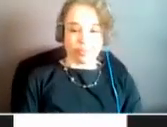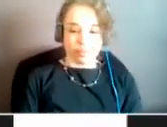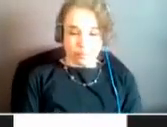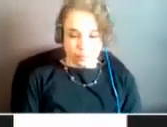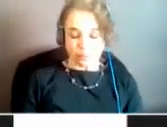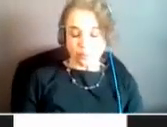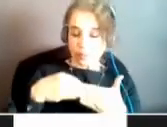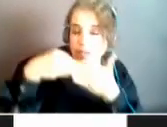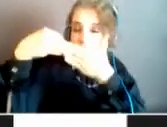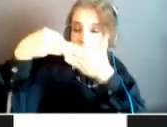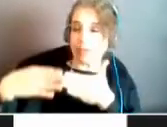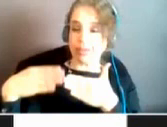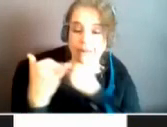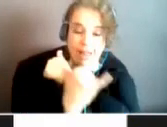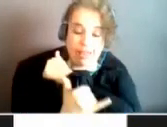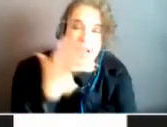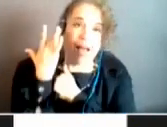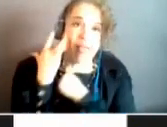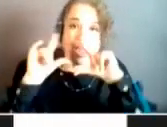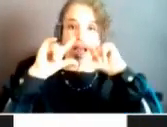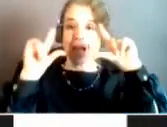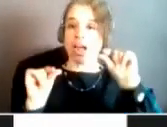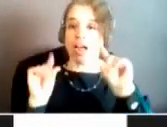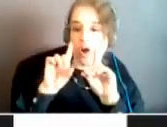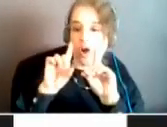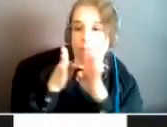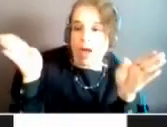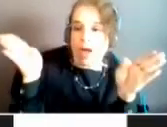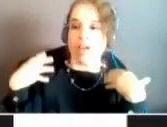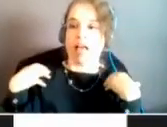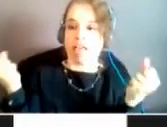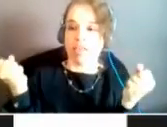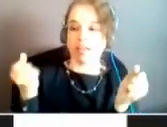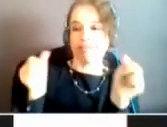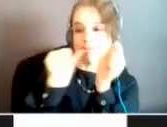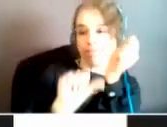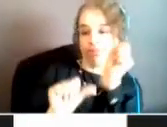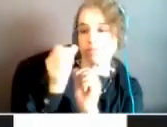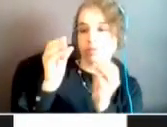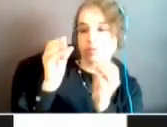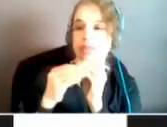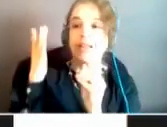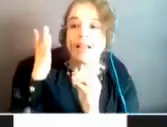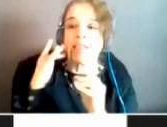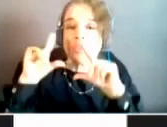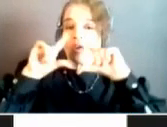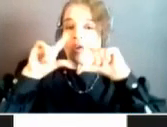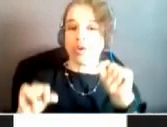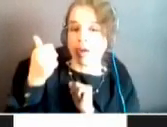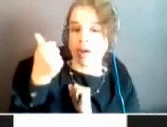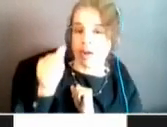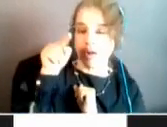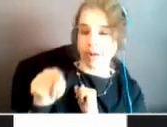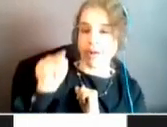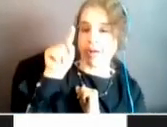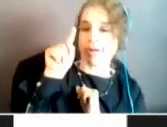And according to the California Department of Public Health, the overall suicide rate in California was 10.7